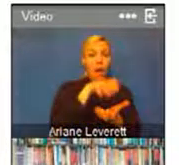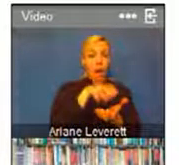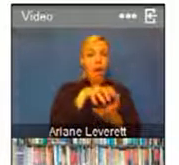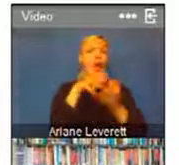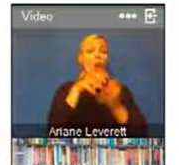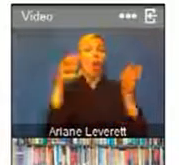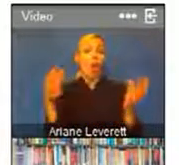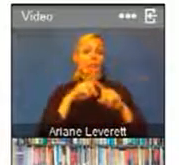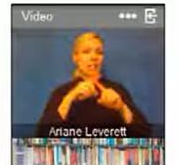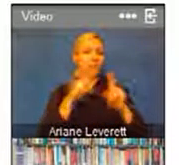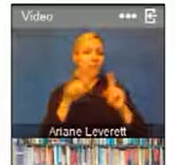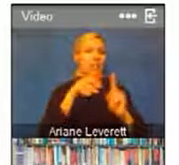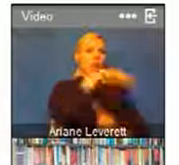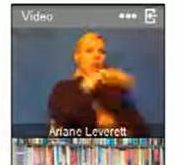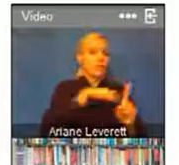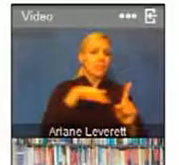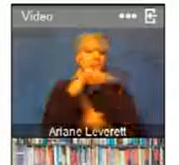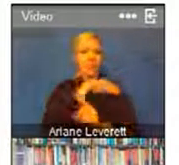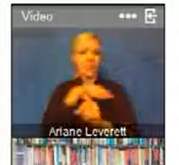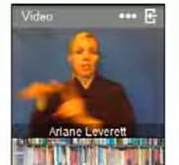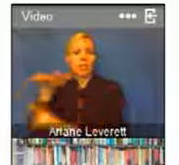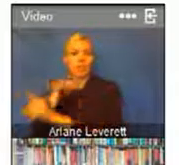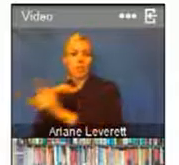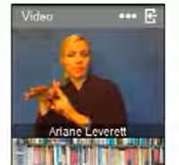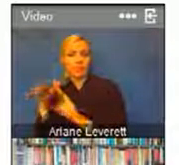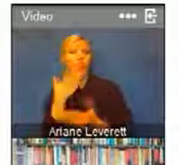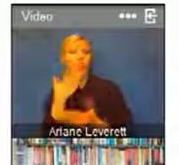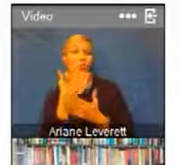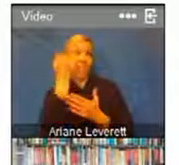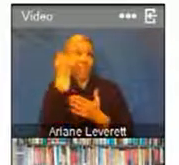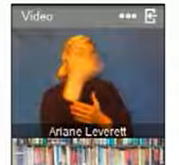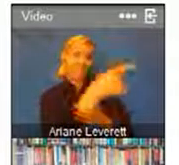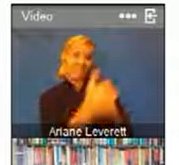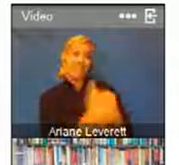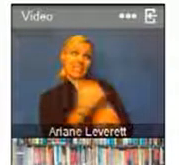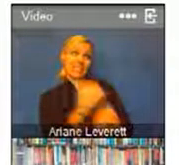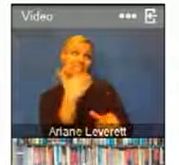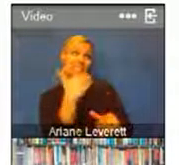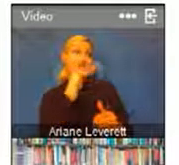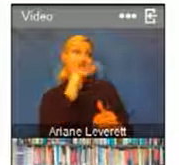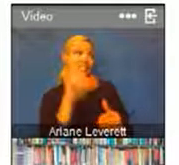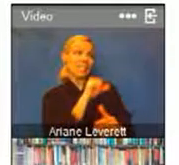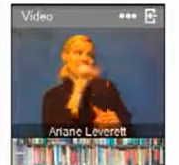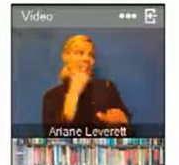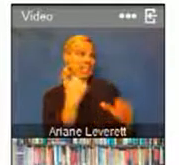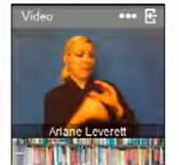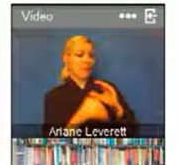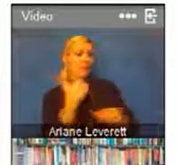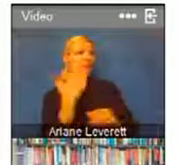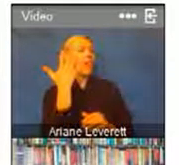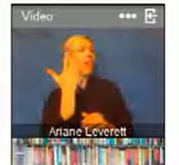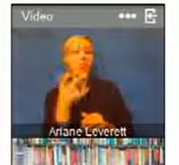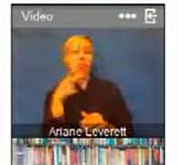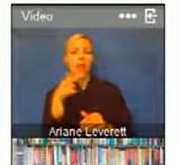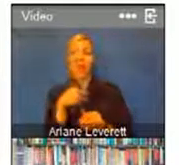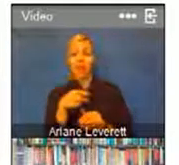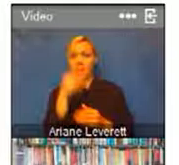for all. Last but not least, we had to increase the supply of qualified teachers